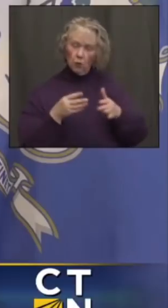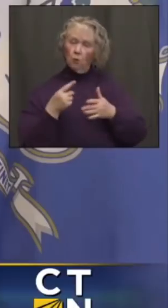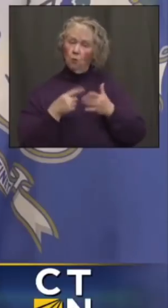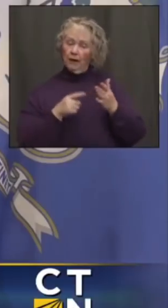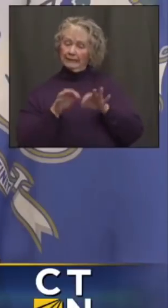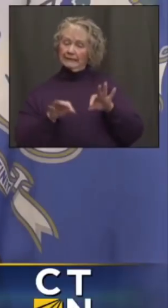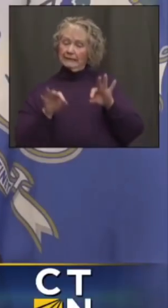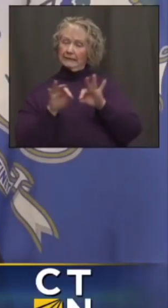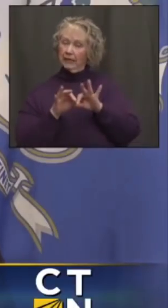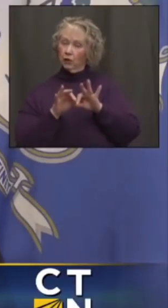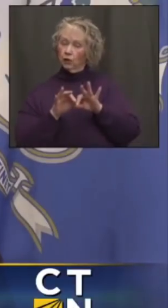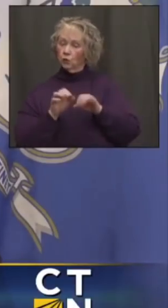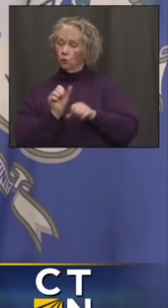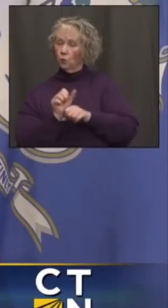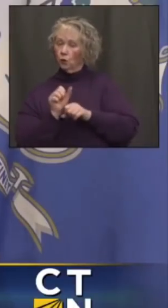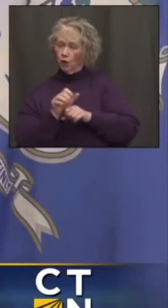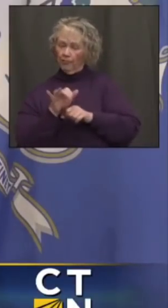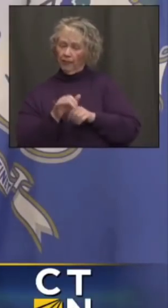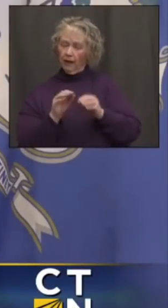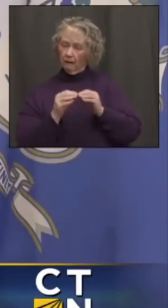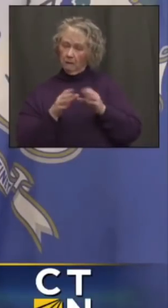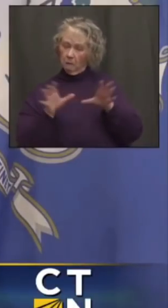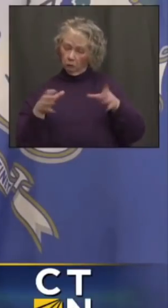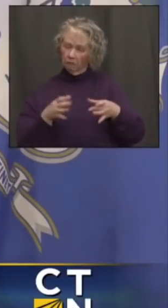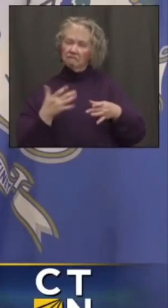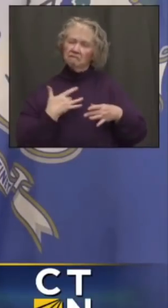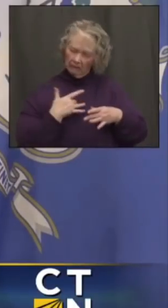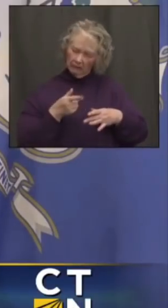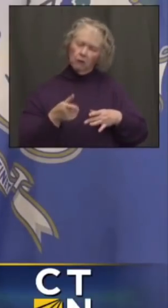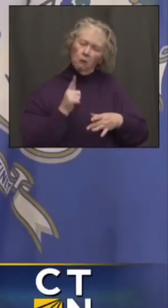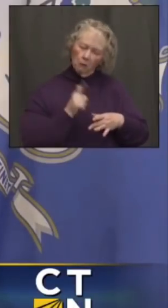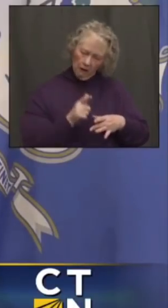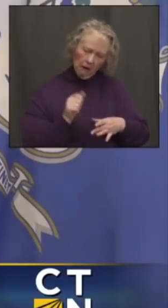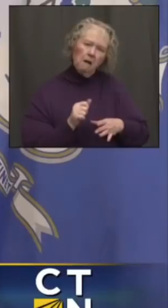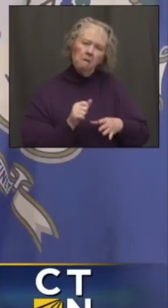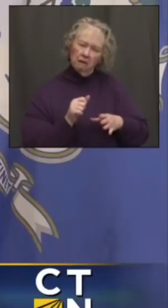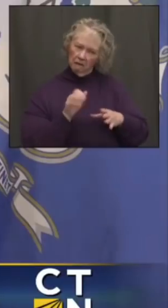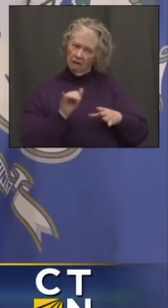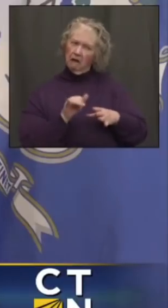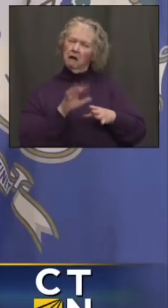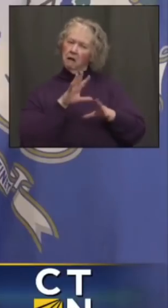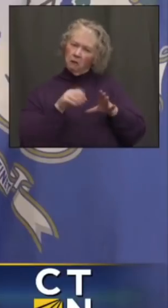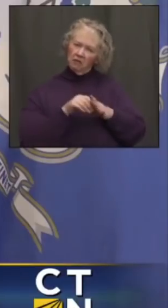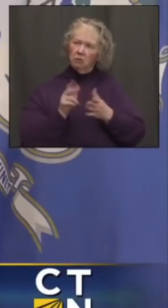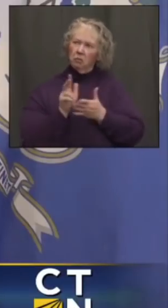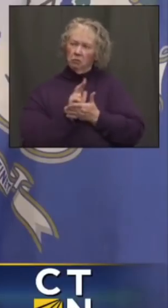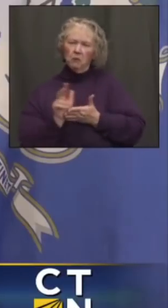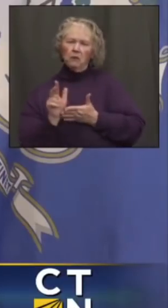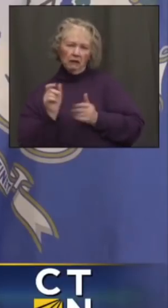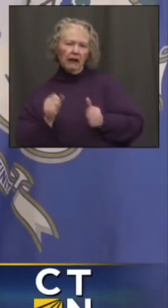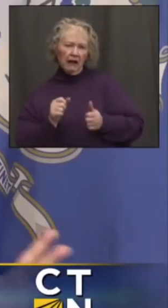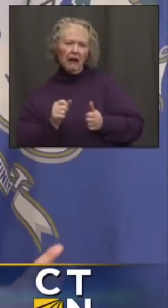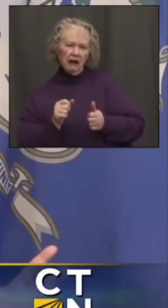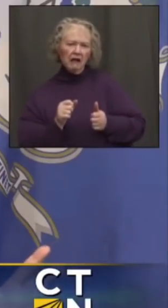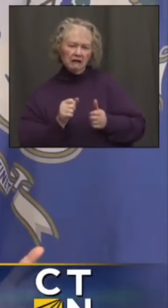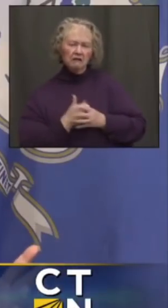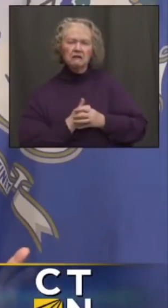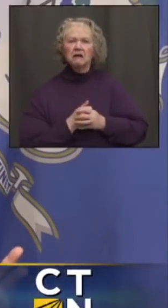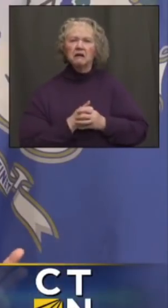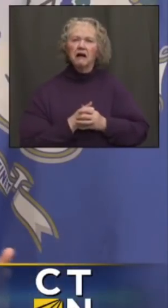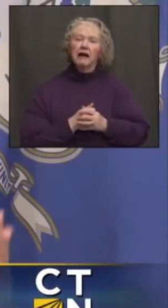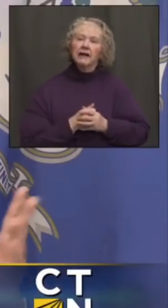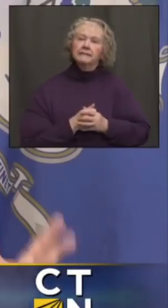the announcement in 10 days or so? I don't think so, Paul. Josh has convinced me that CDC has